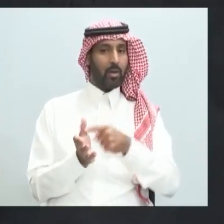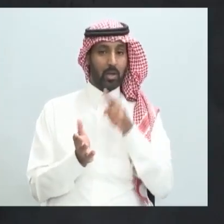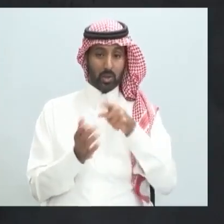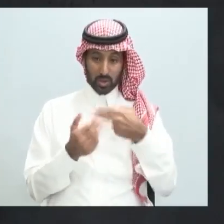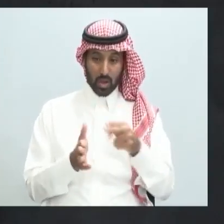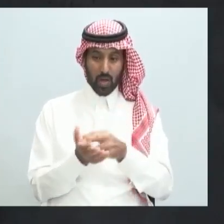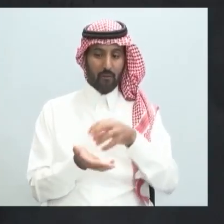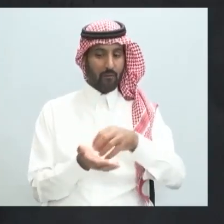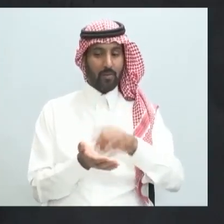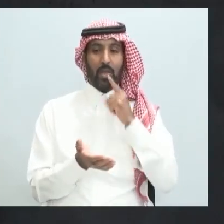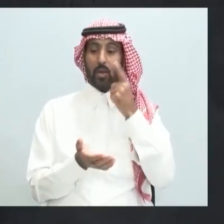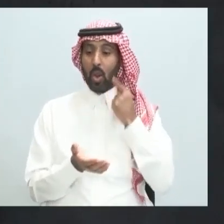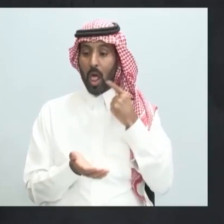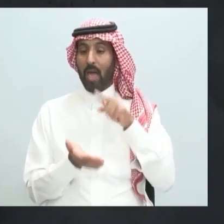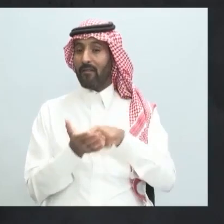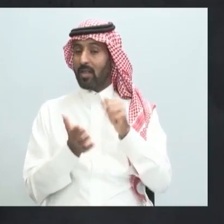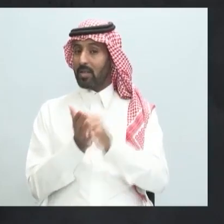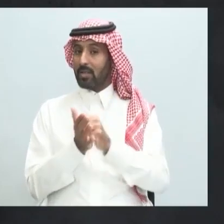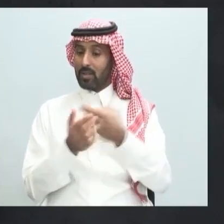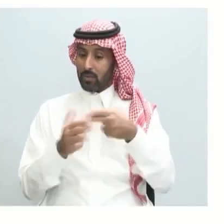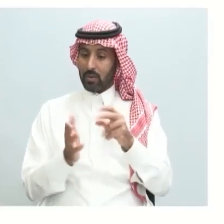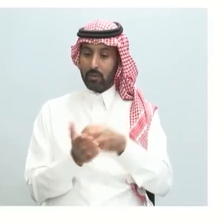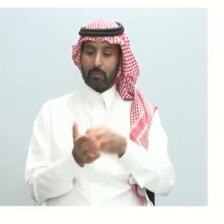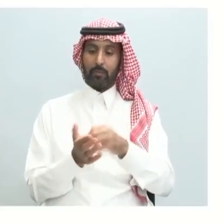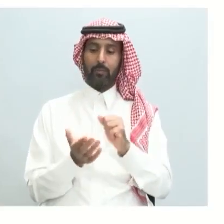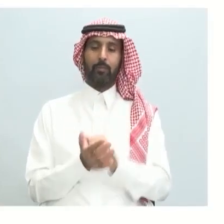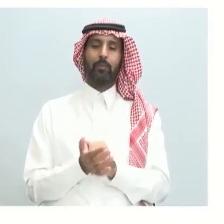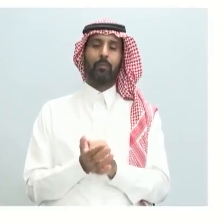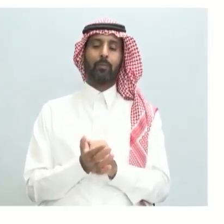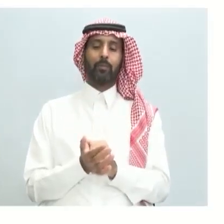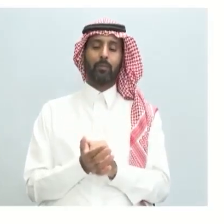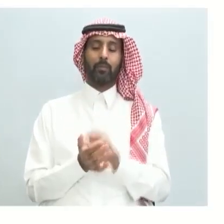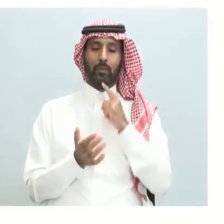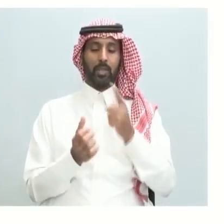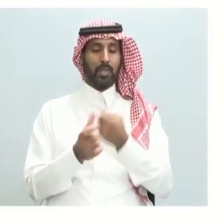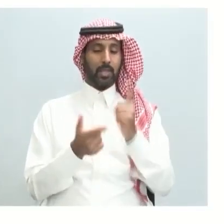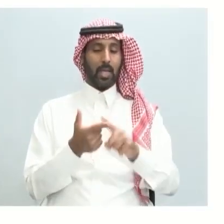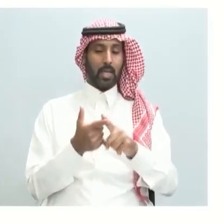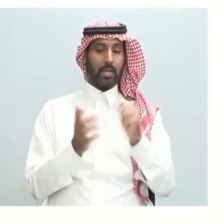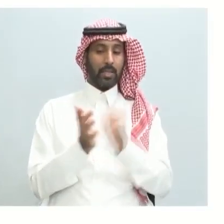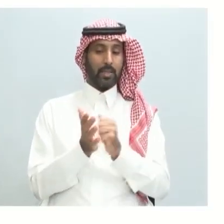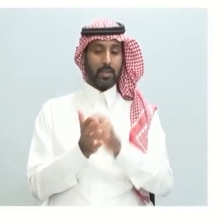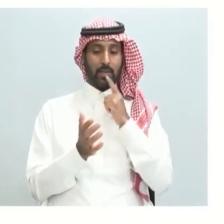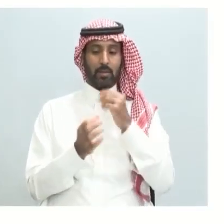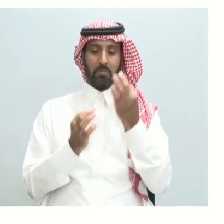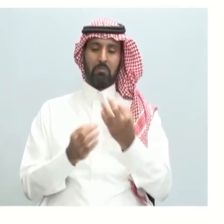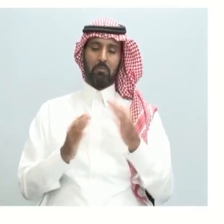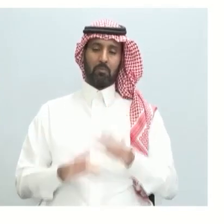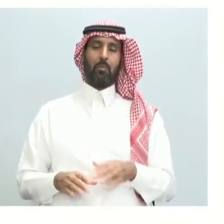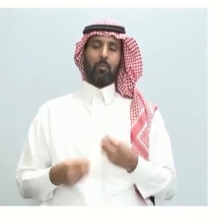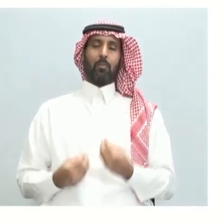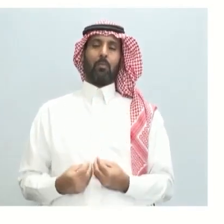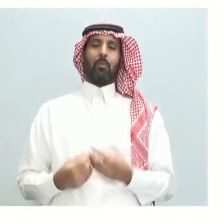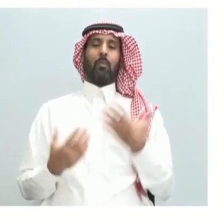you start everything in your life, it starts from home. The second one, home is the comfiest place to